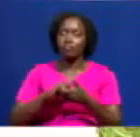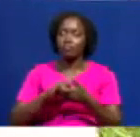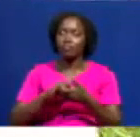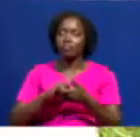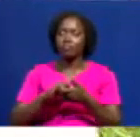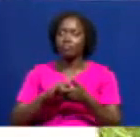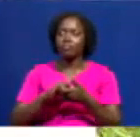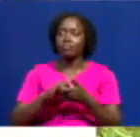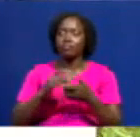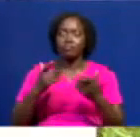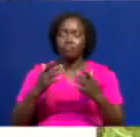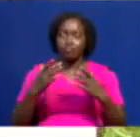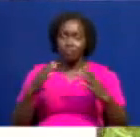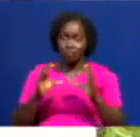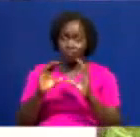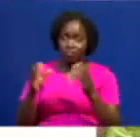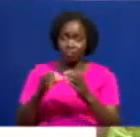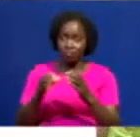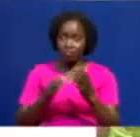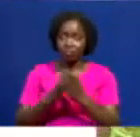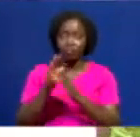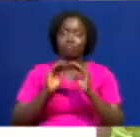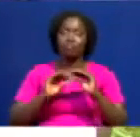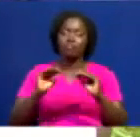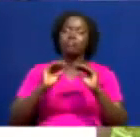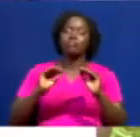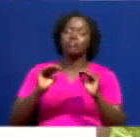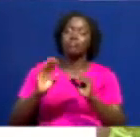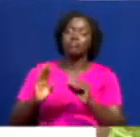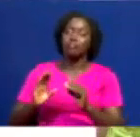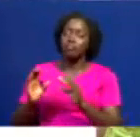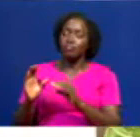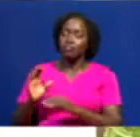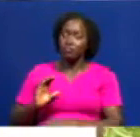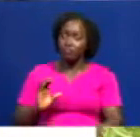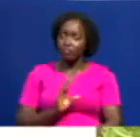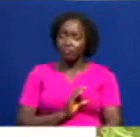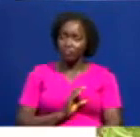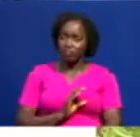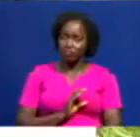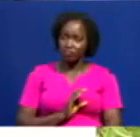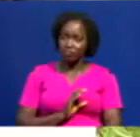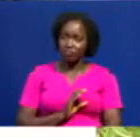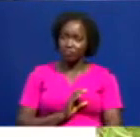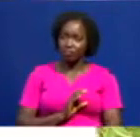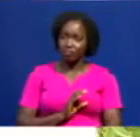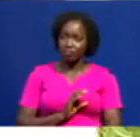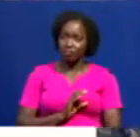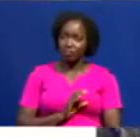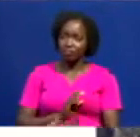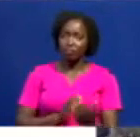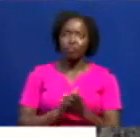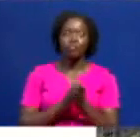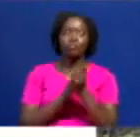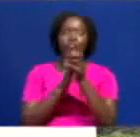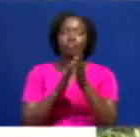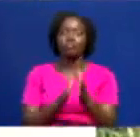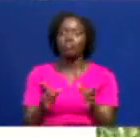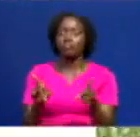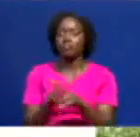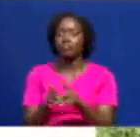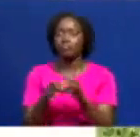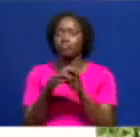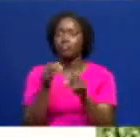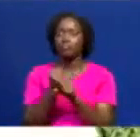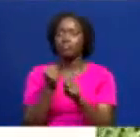settled communities through sensitization barazas and through their leaders. The joint